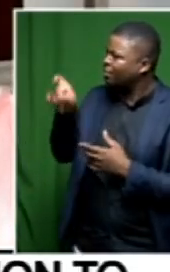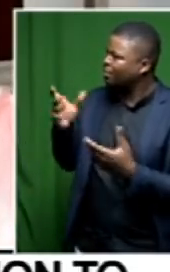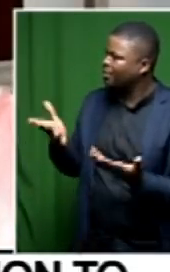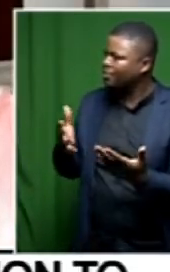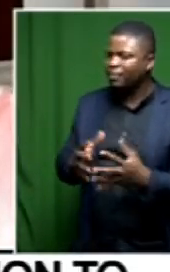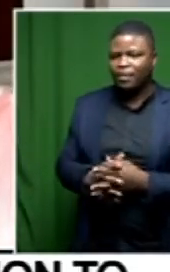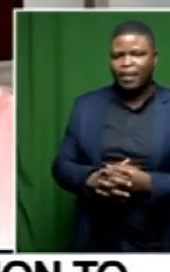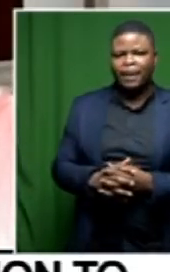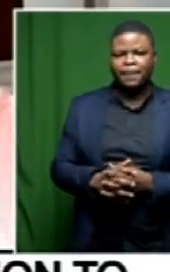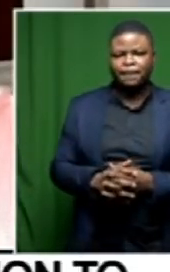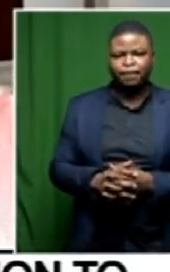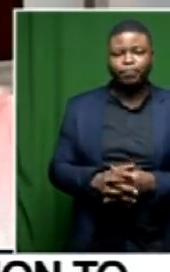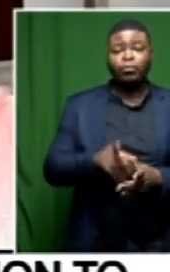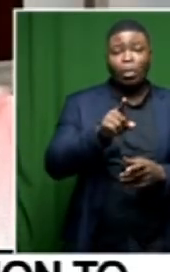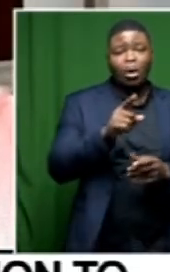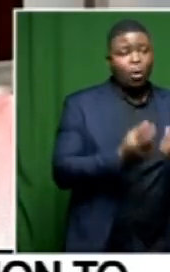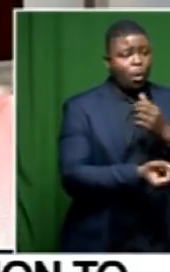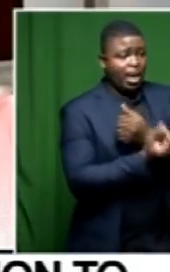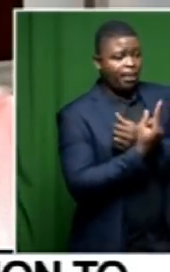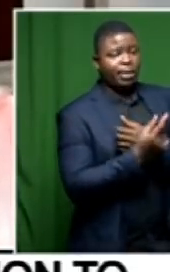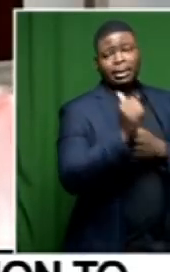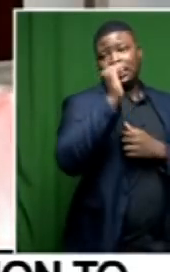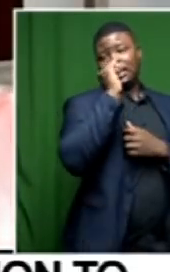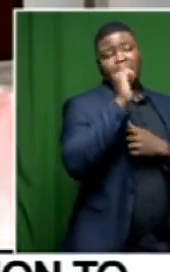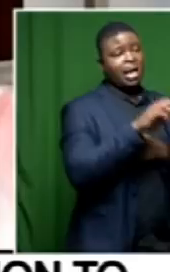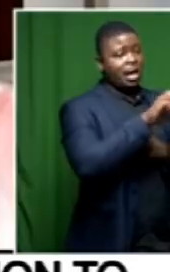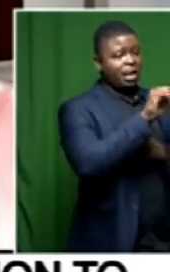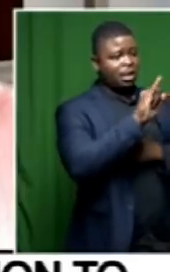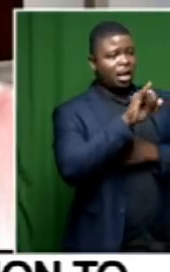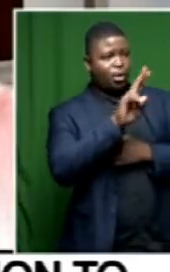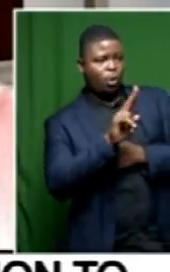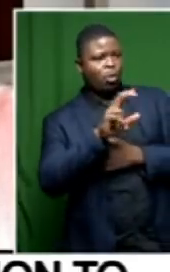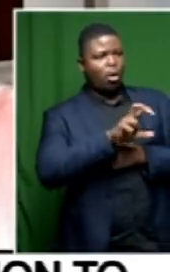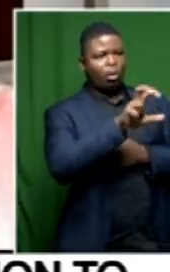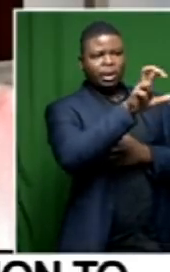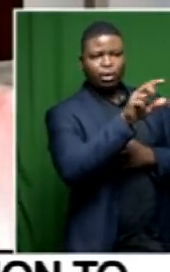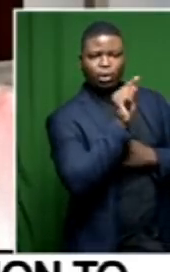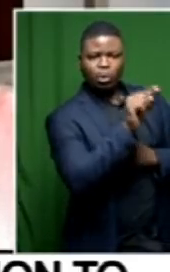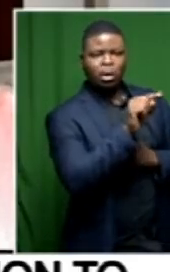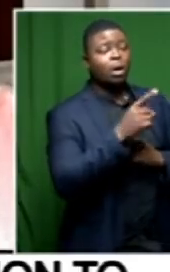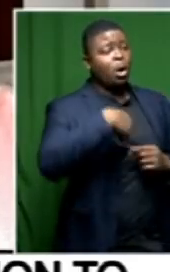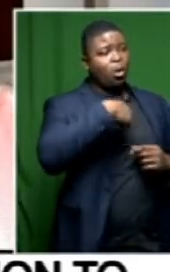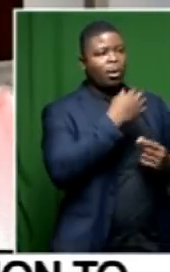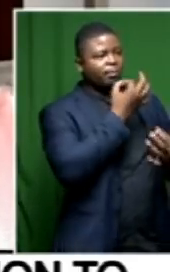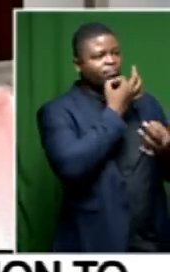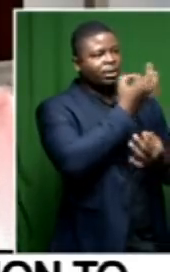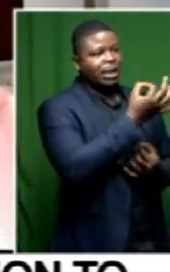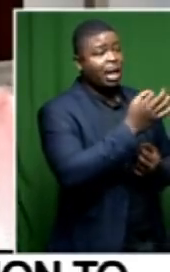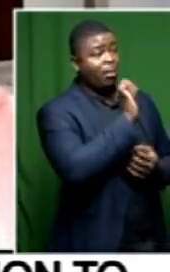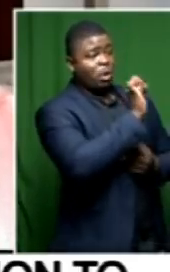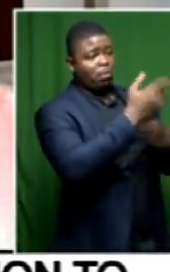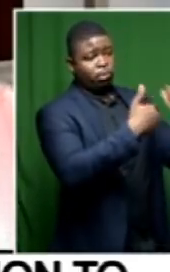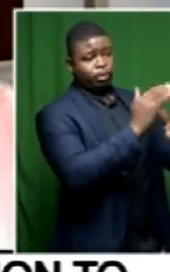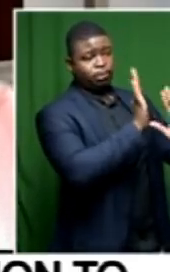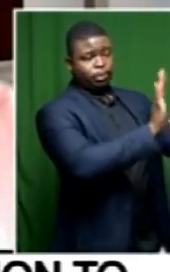We in terms of what happened yesterday with the SIU, we have said that we will not impede their